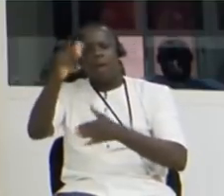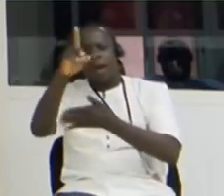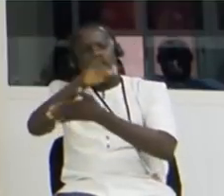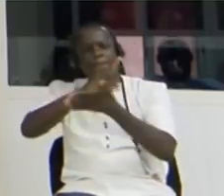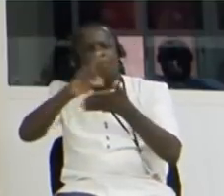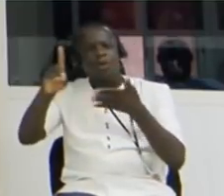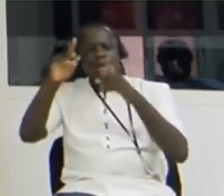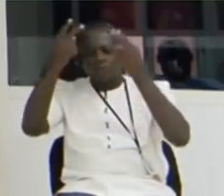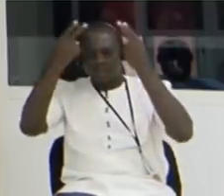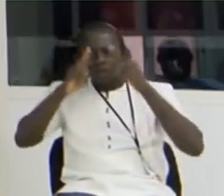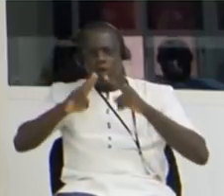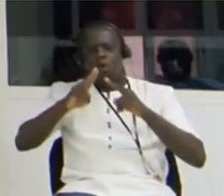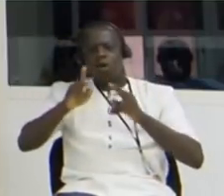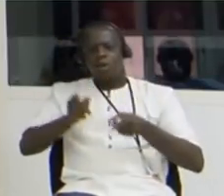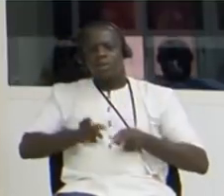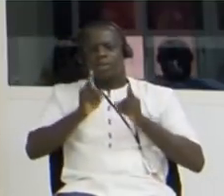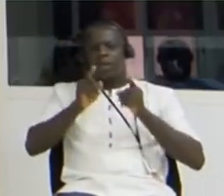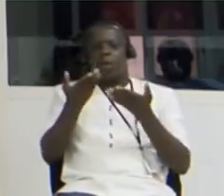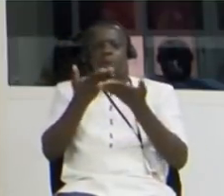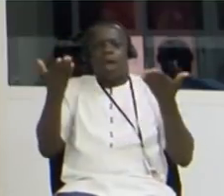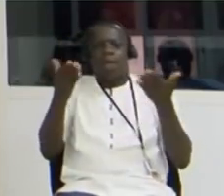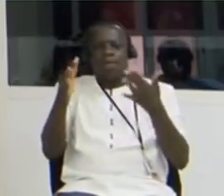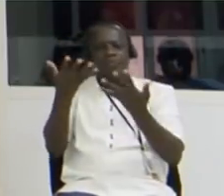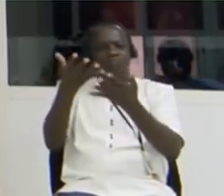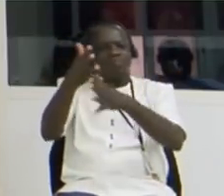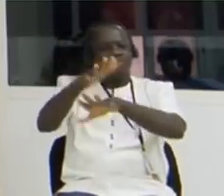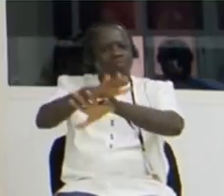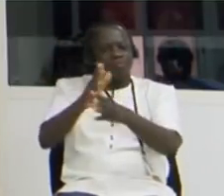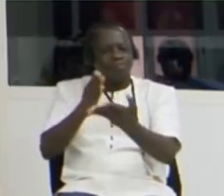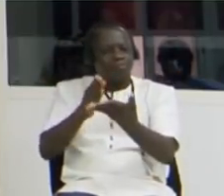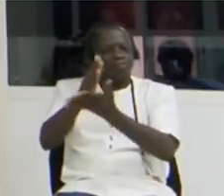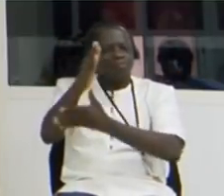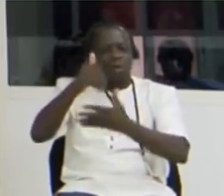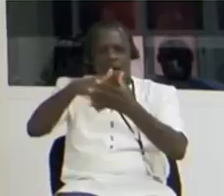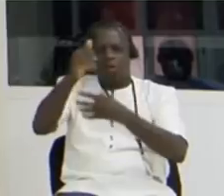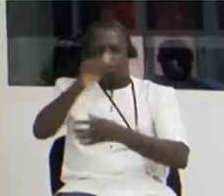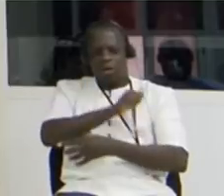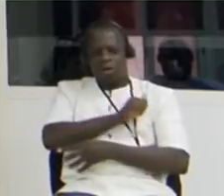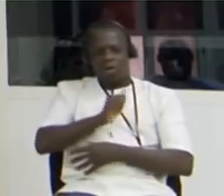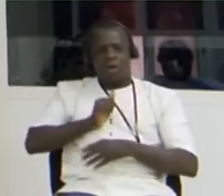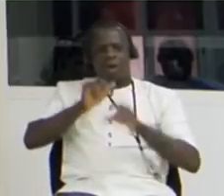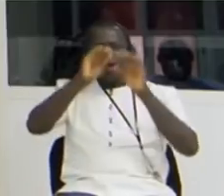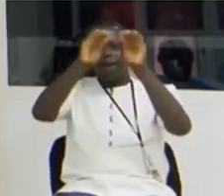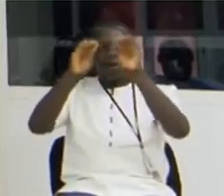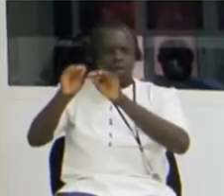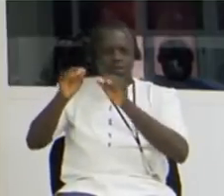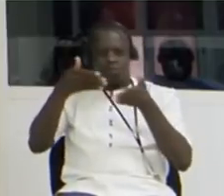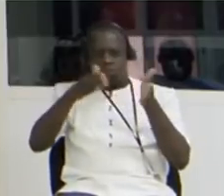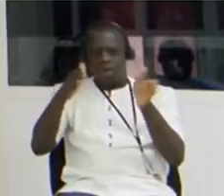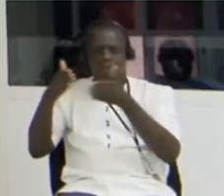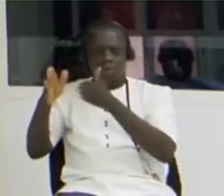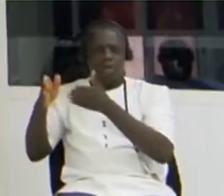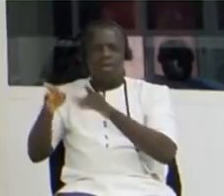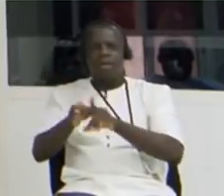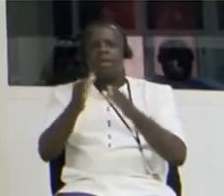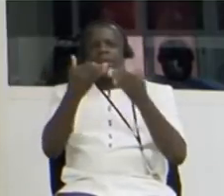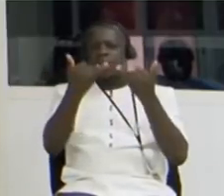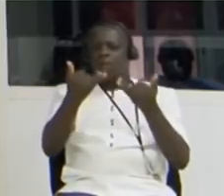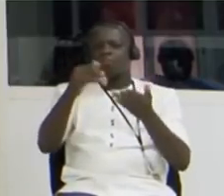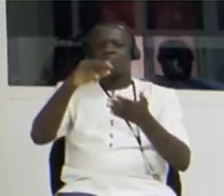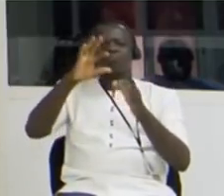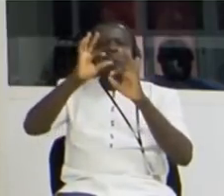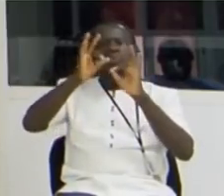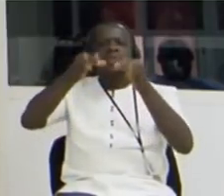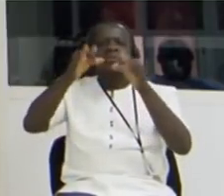gender, because it's mainstream throughout our education process. And this education policy, can you tell us when it